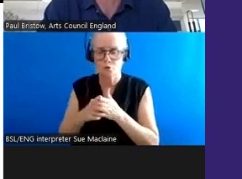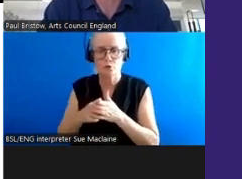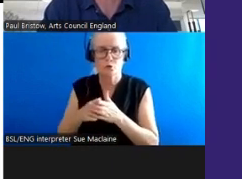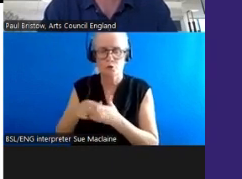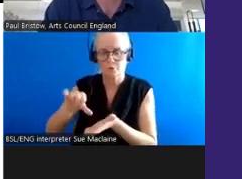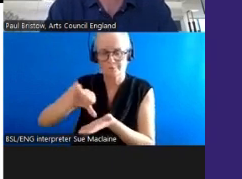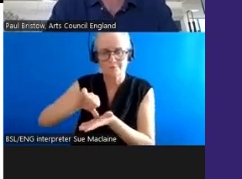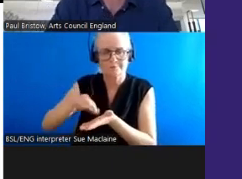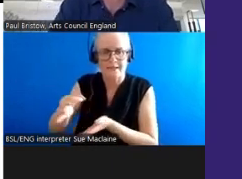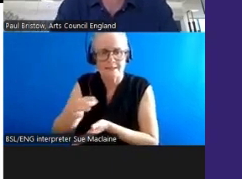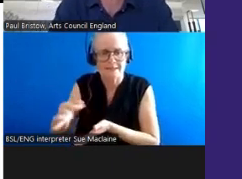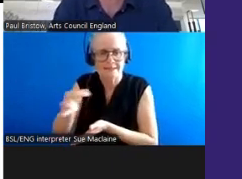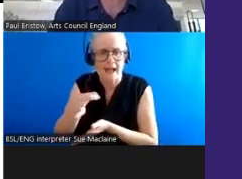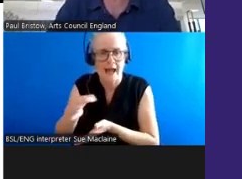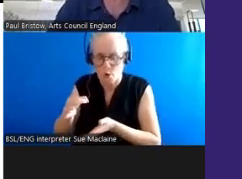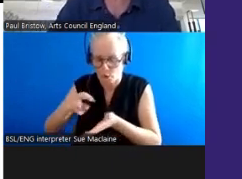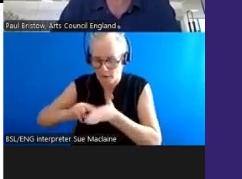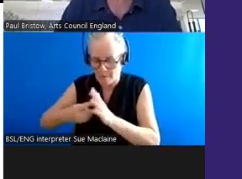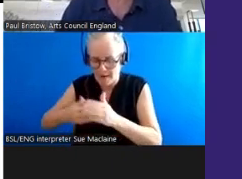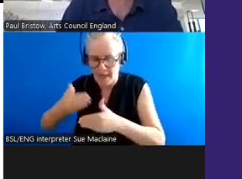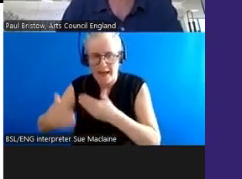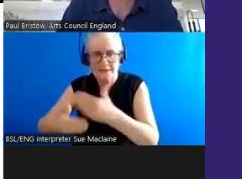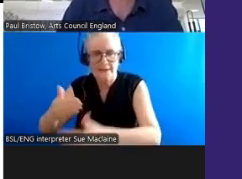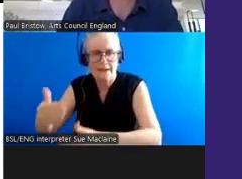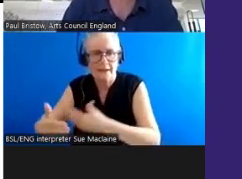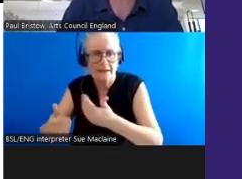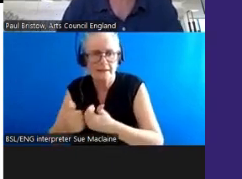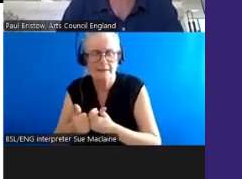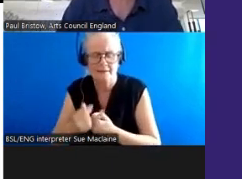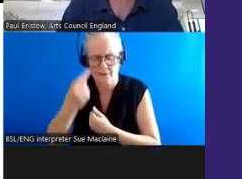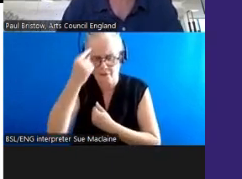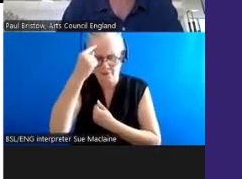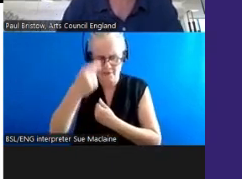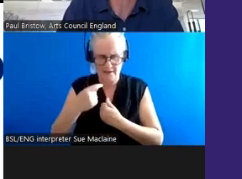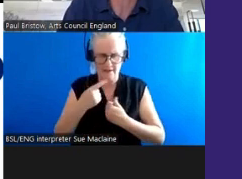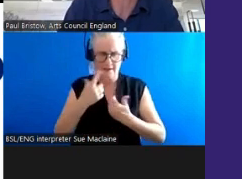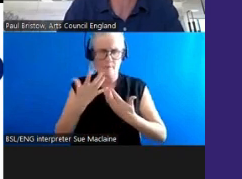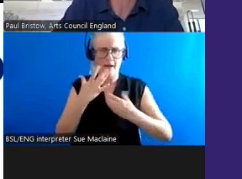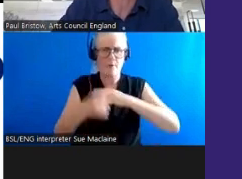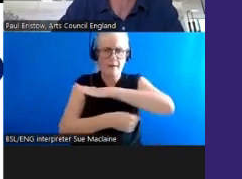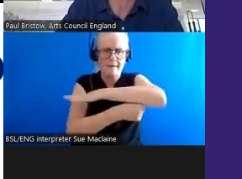support planners to think about how they develop cultural infrastructure across the city.